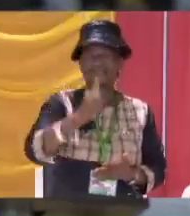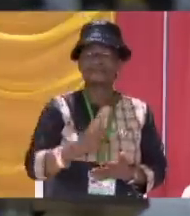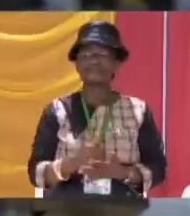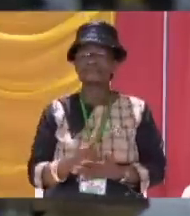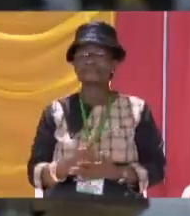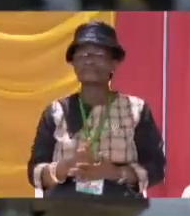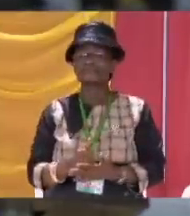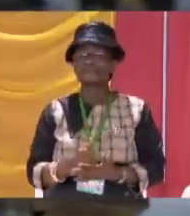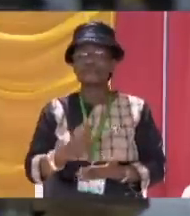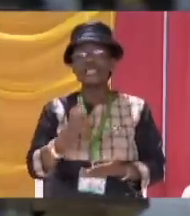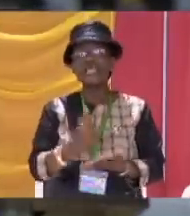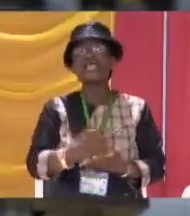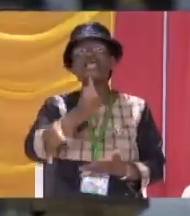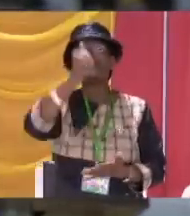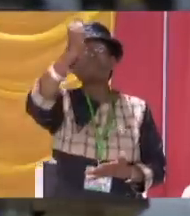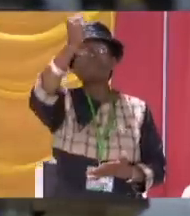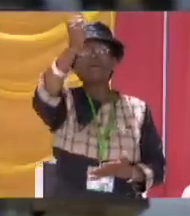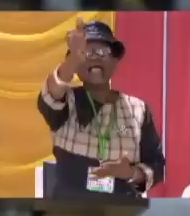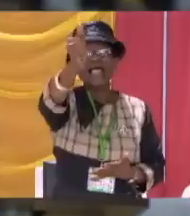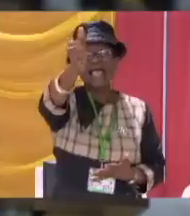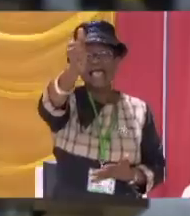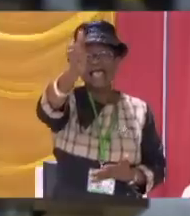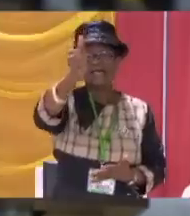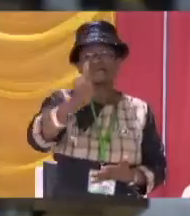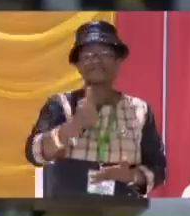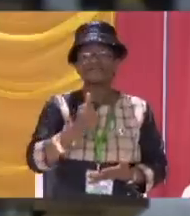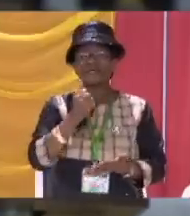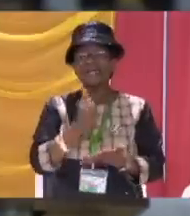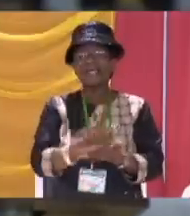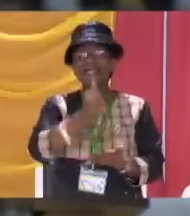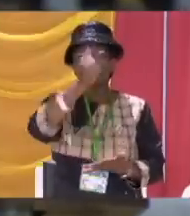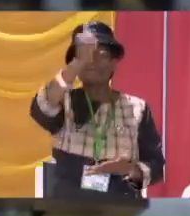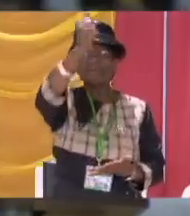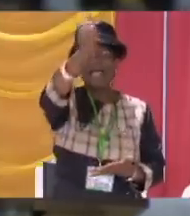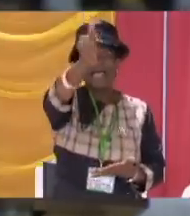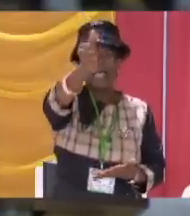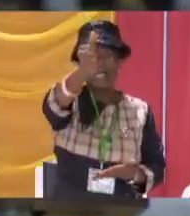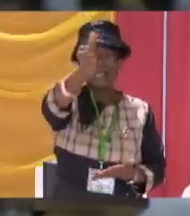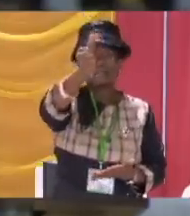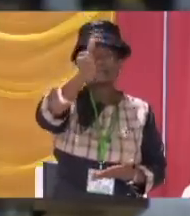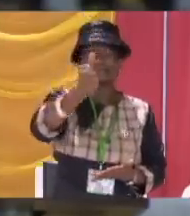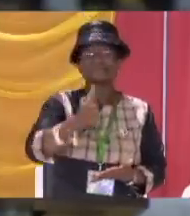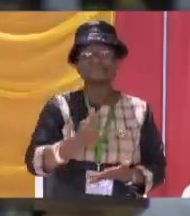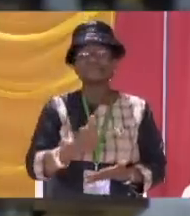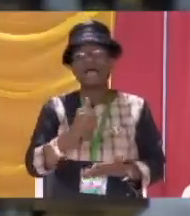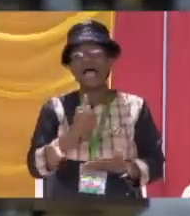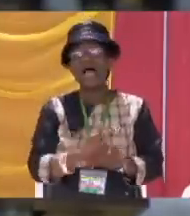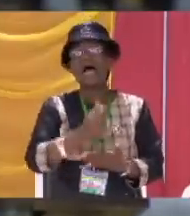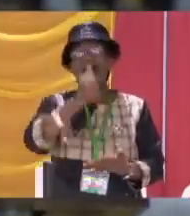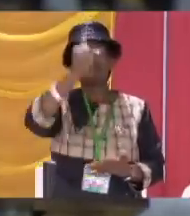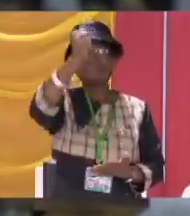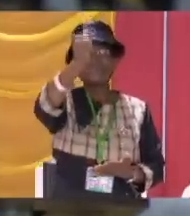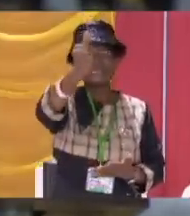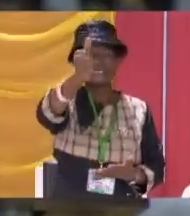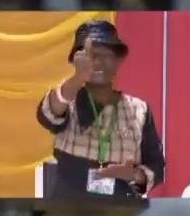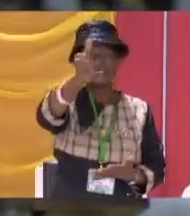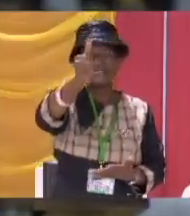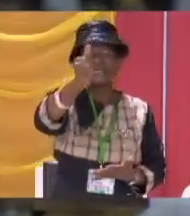E o ma ga si. E o ni lo le. Eyin na yo se Olorun do pin.